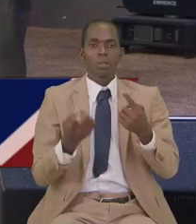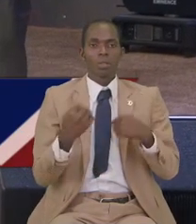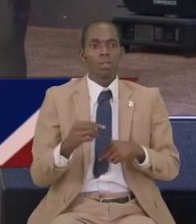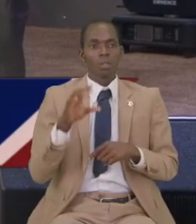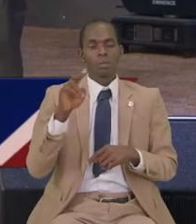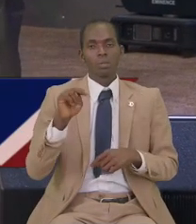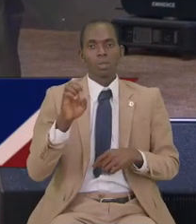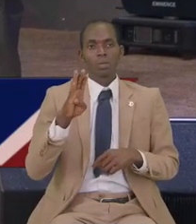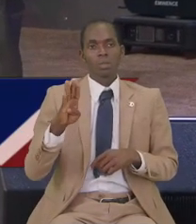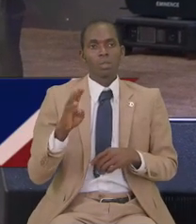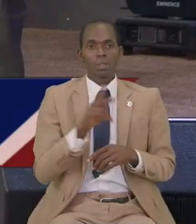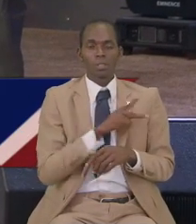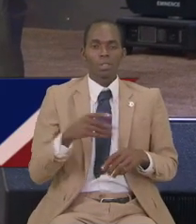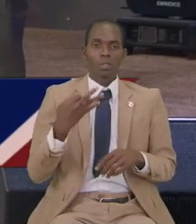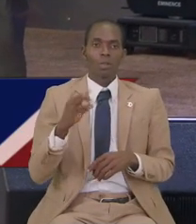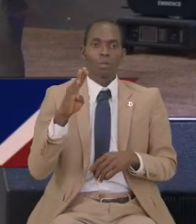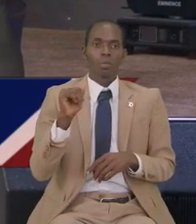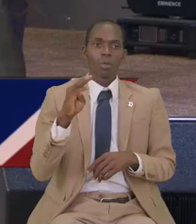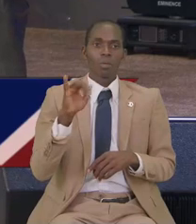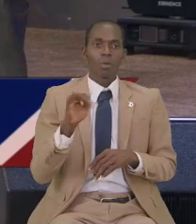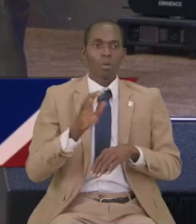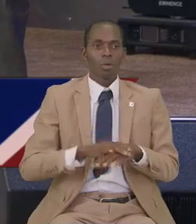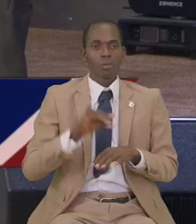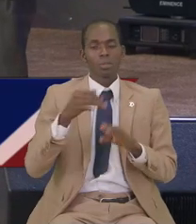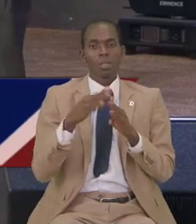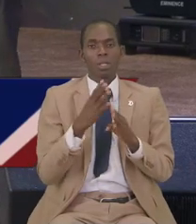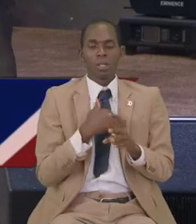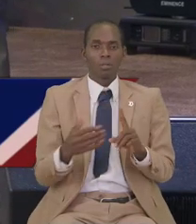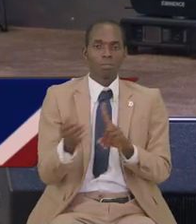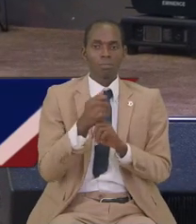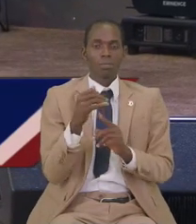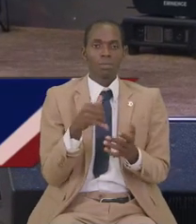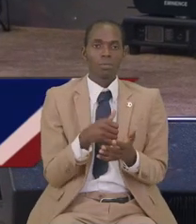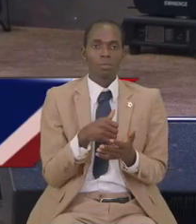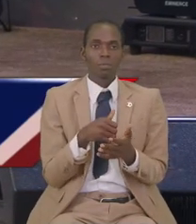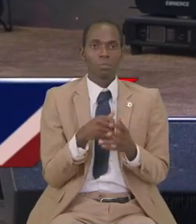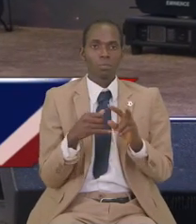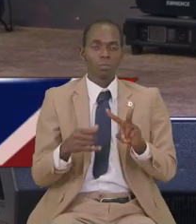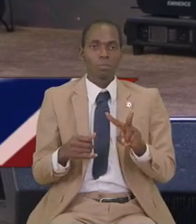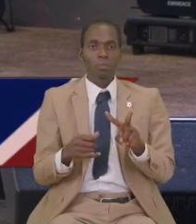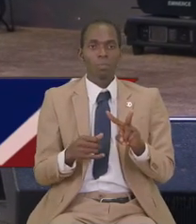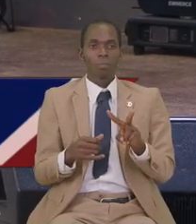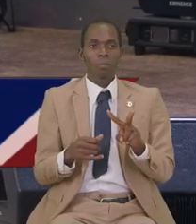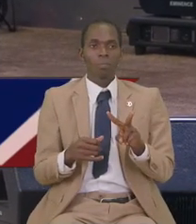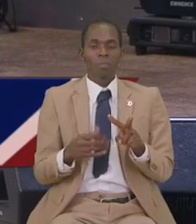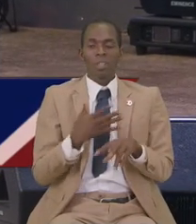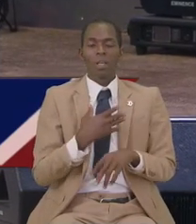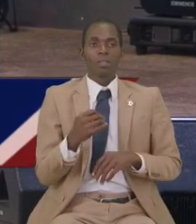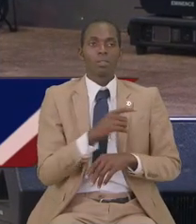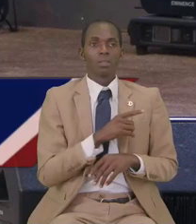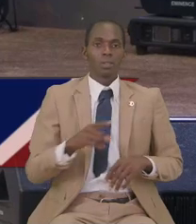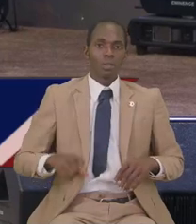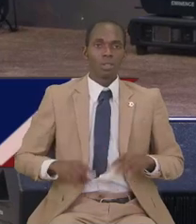of Babylon, unto Jerusalem and besieged it. Look at verse 2 there. In verse 2 it says, and